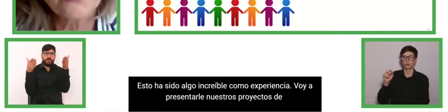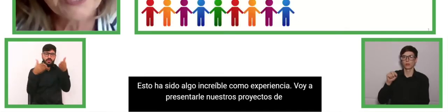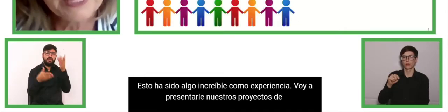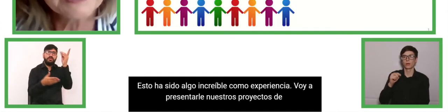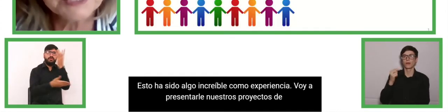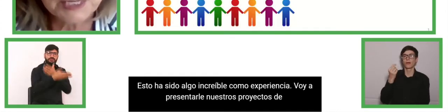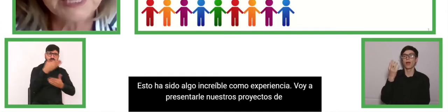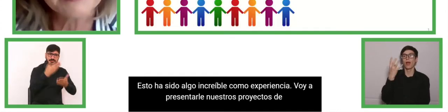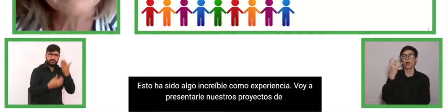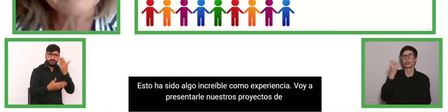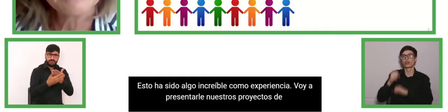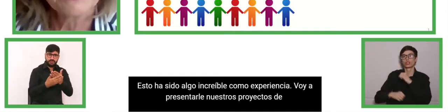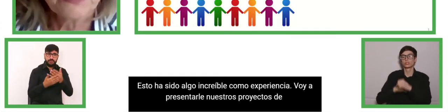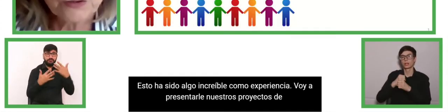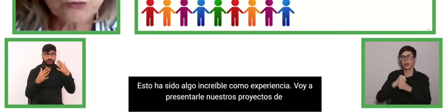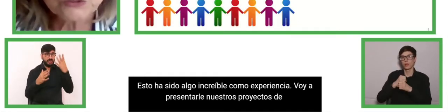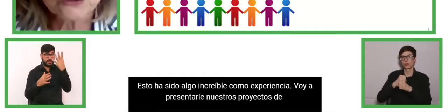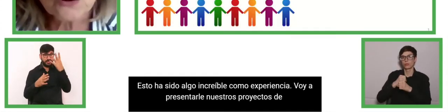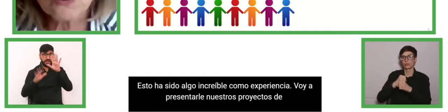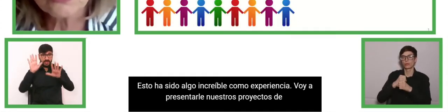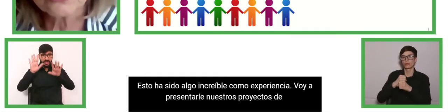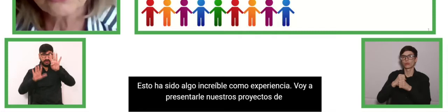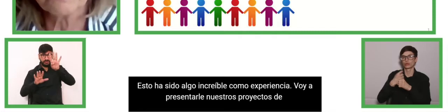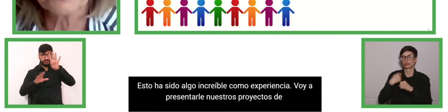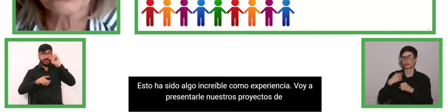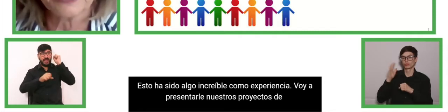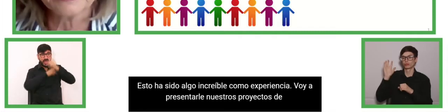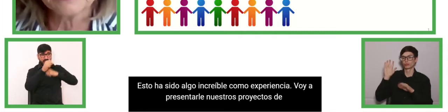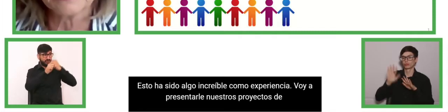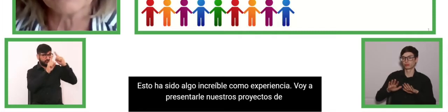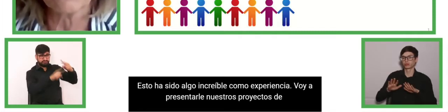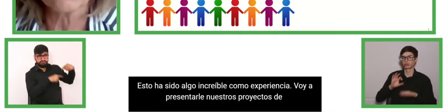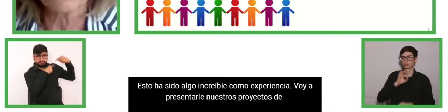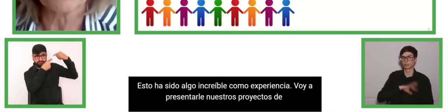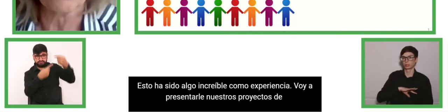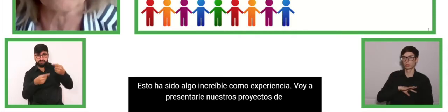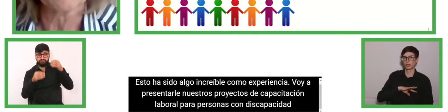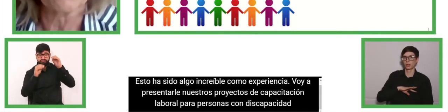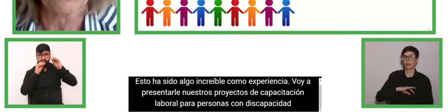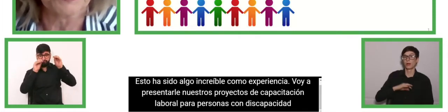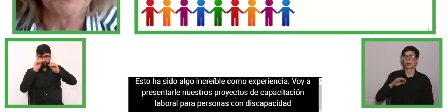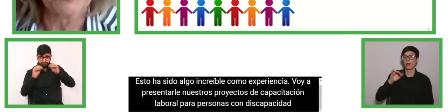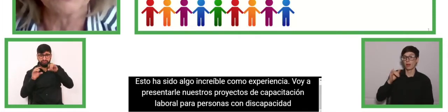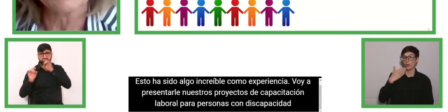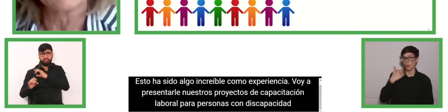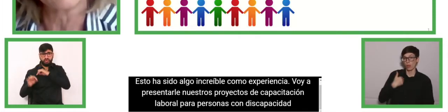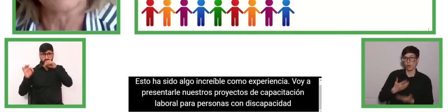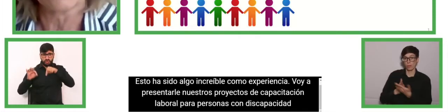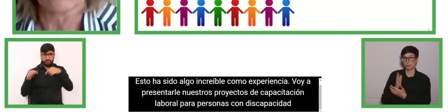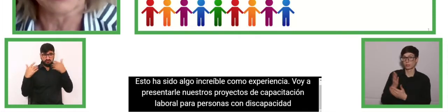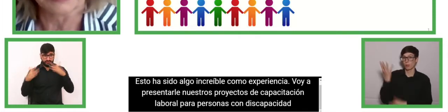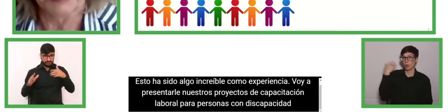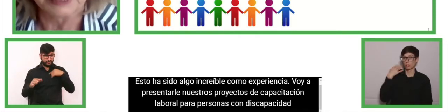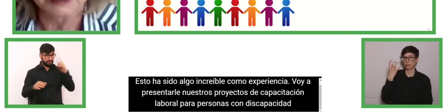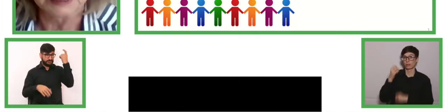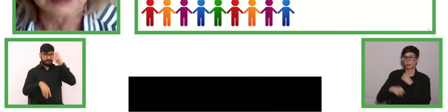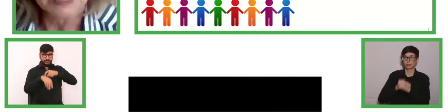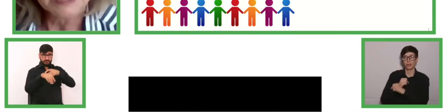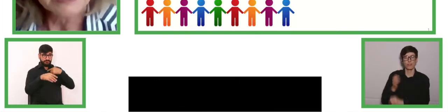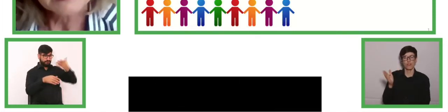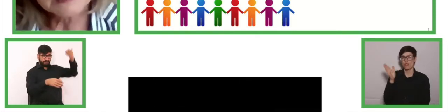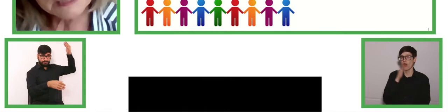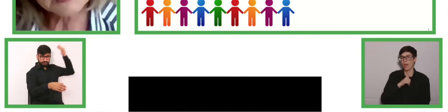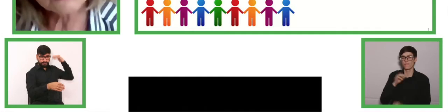14 years ago in Chile, there was no job training inclusive program for people with intellectual